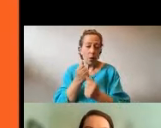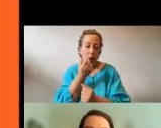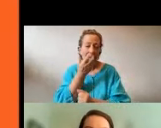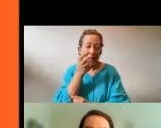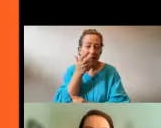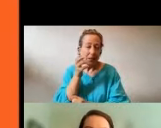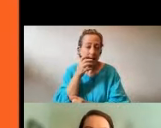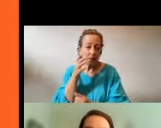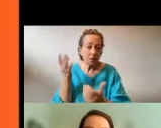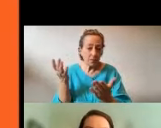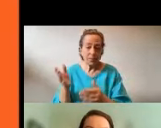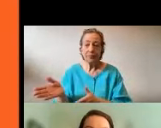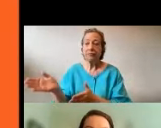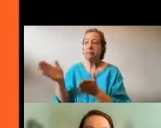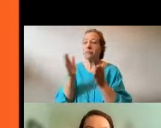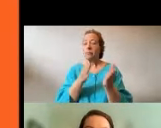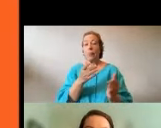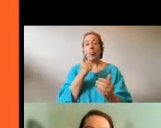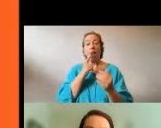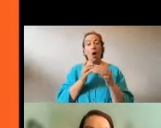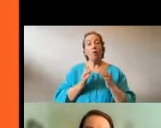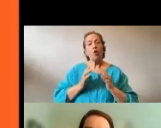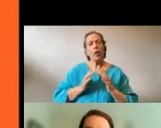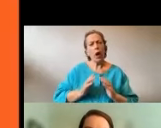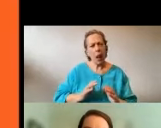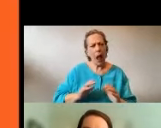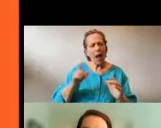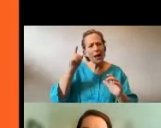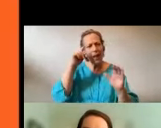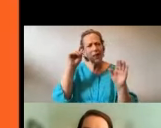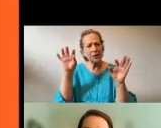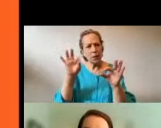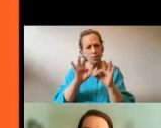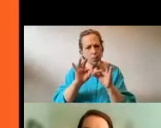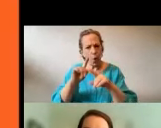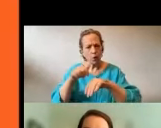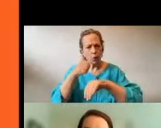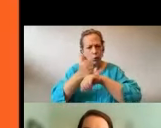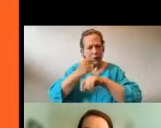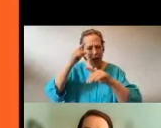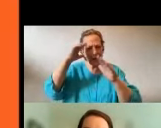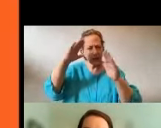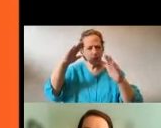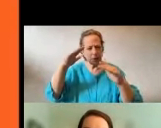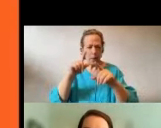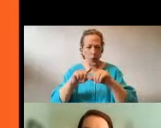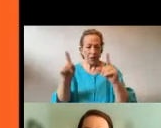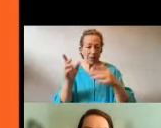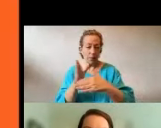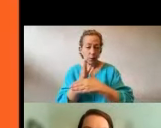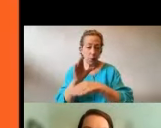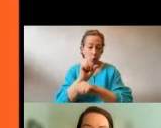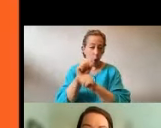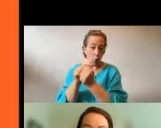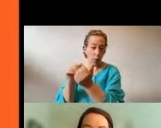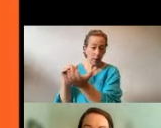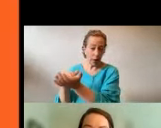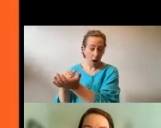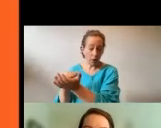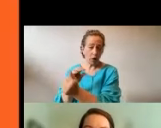side, excuse me, I think understanding, setting expectations about the difference between working with a doctor and working